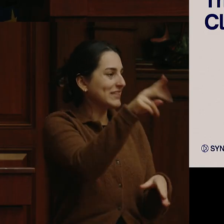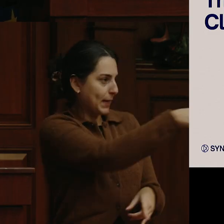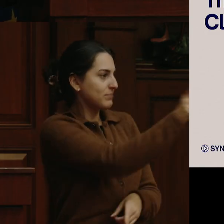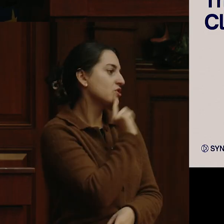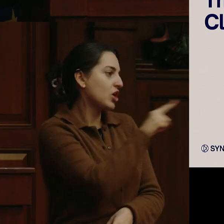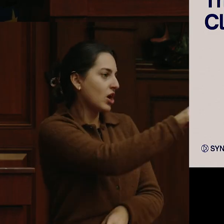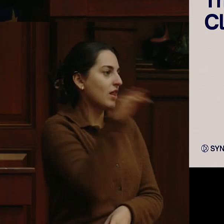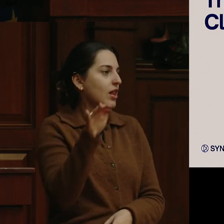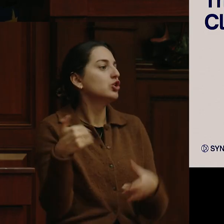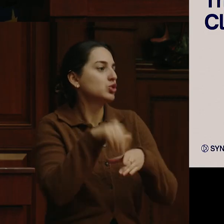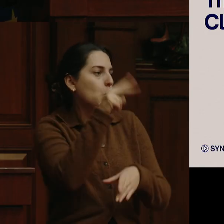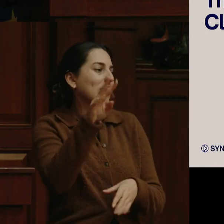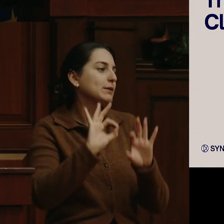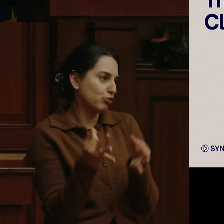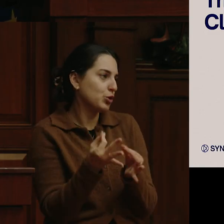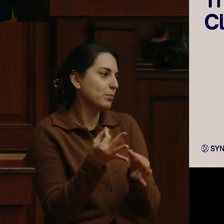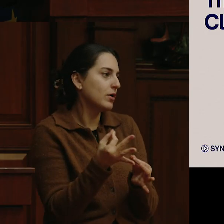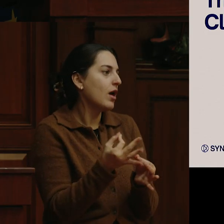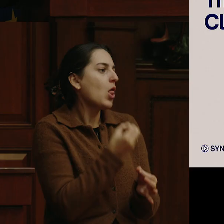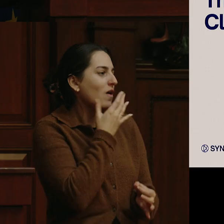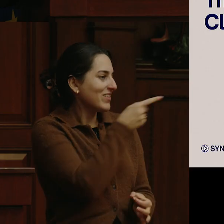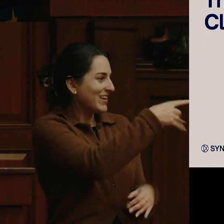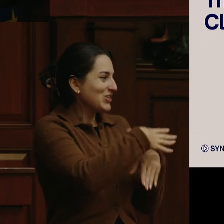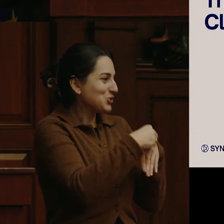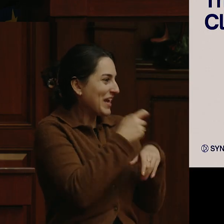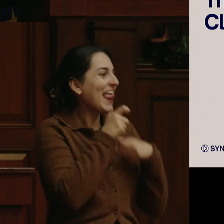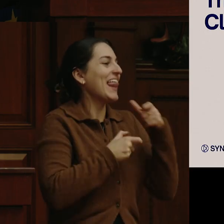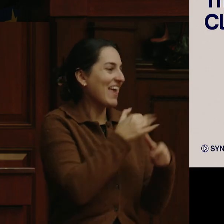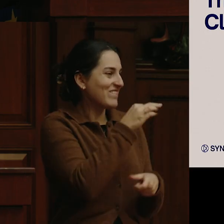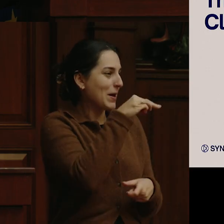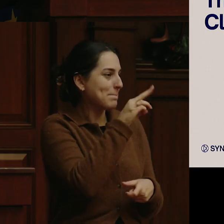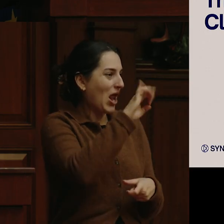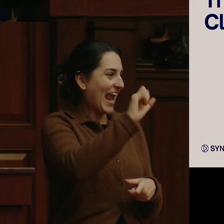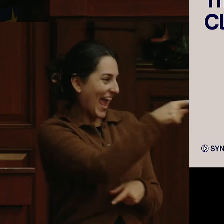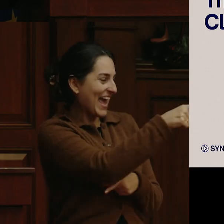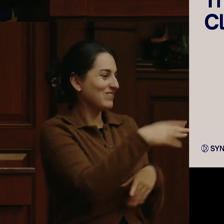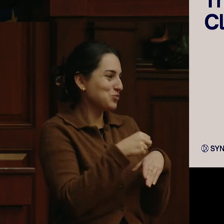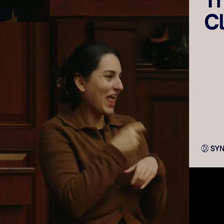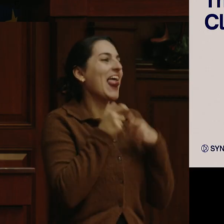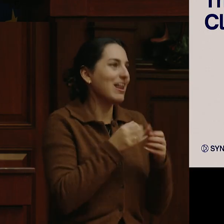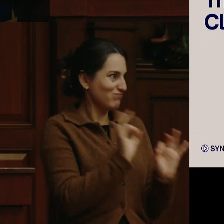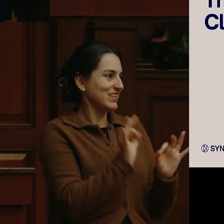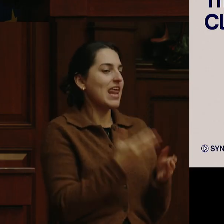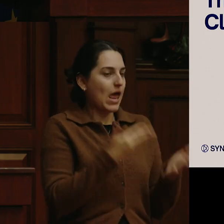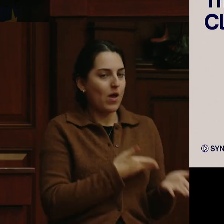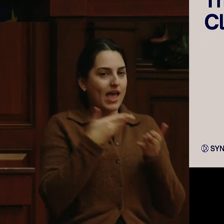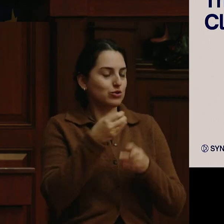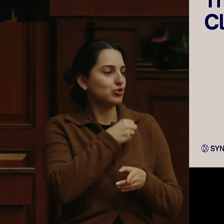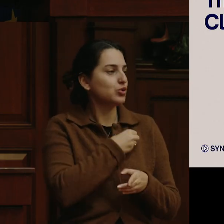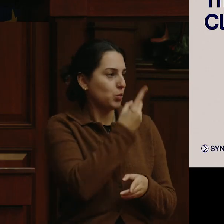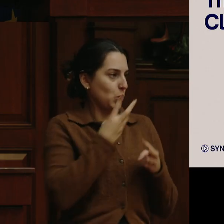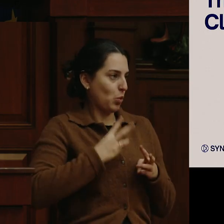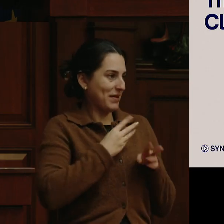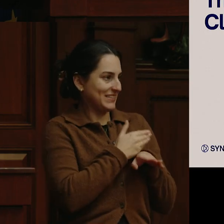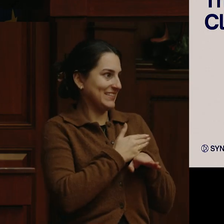had a lovely lesson in our first word of Swedish from Monica Sjögrens. And I am going to now hand over to one of the